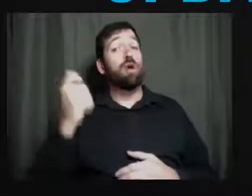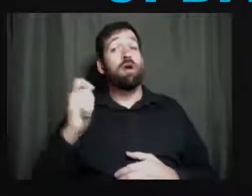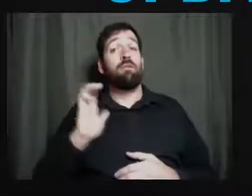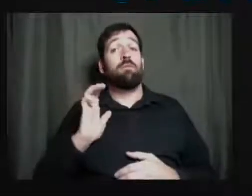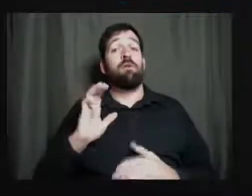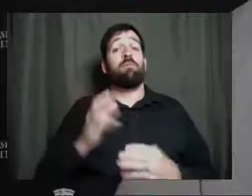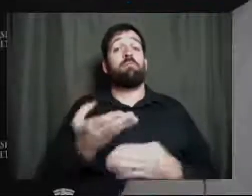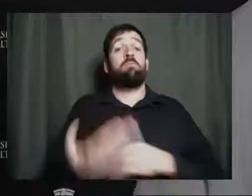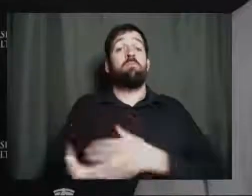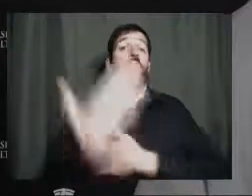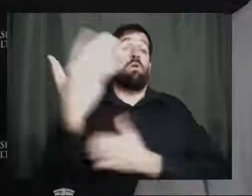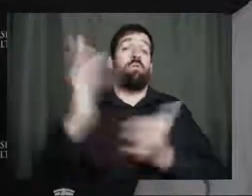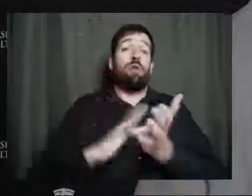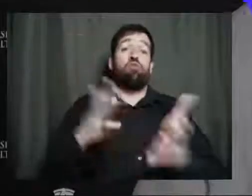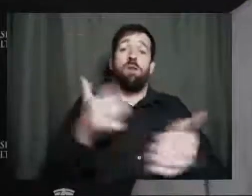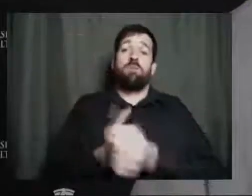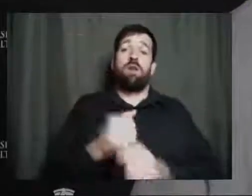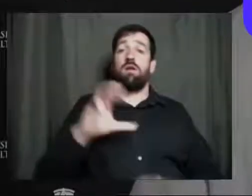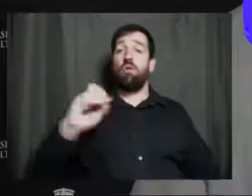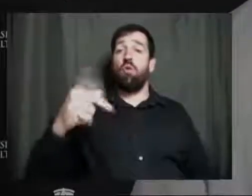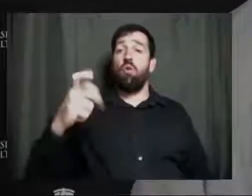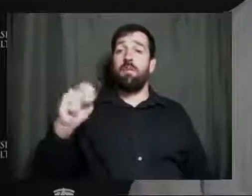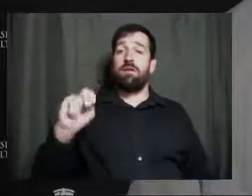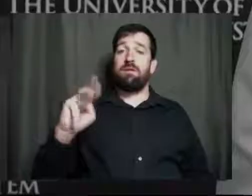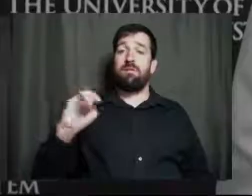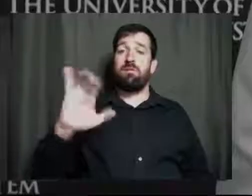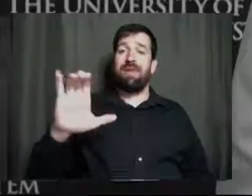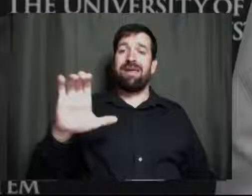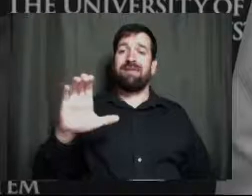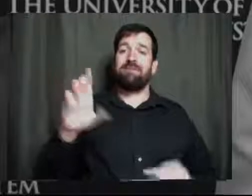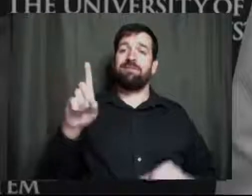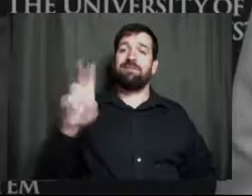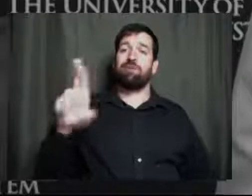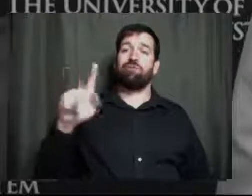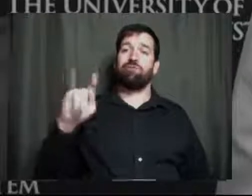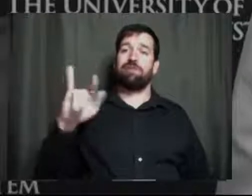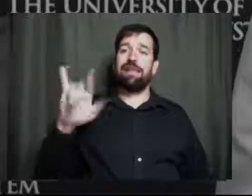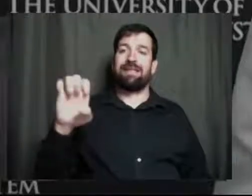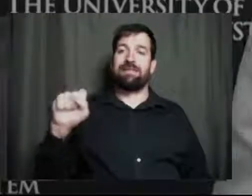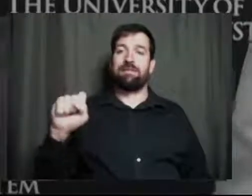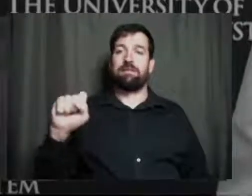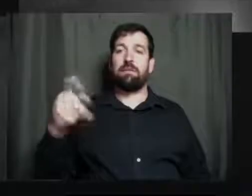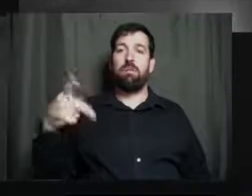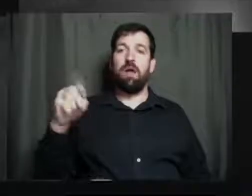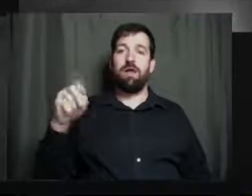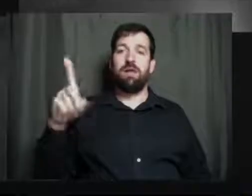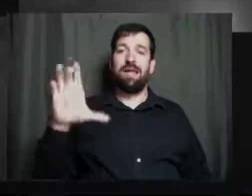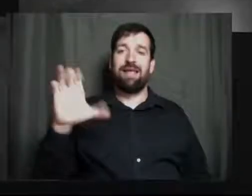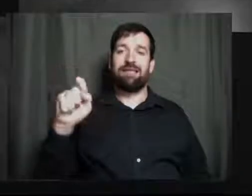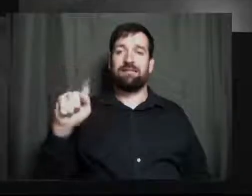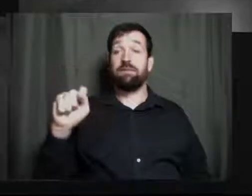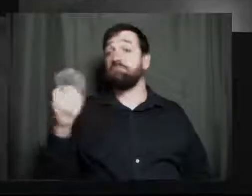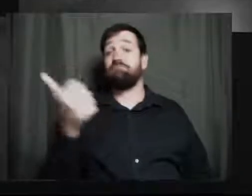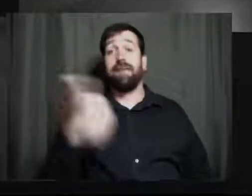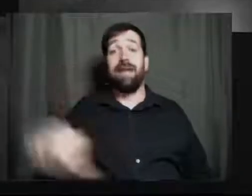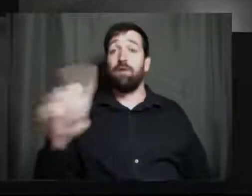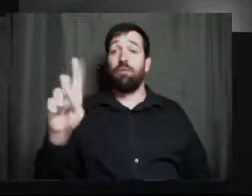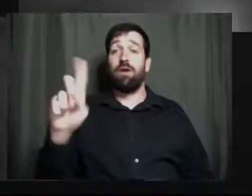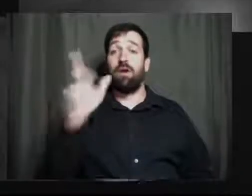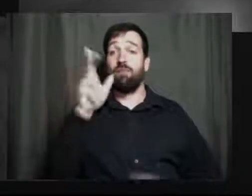medical update and open mics with Dr. Stites podcasts. Now everywhere podcasts are available.